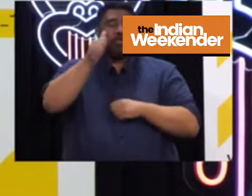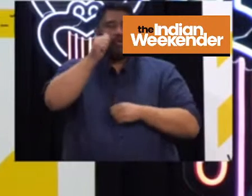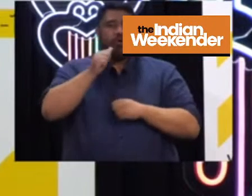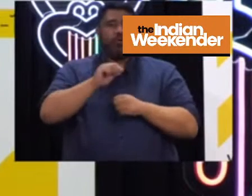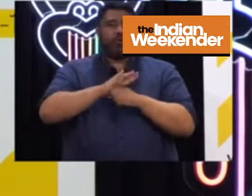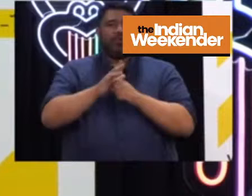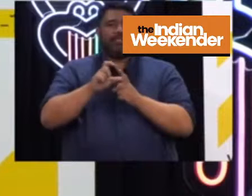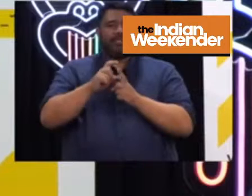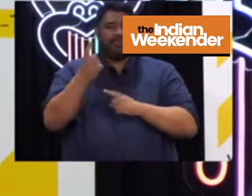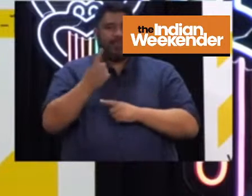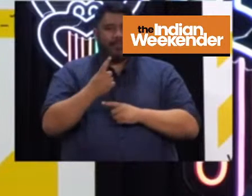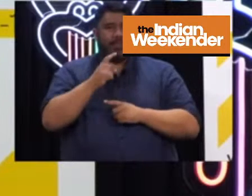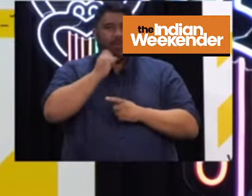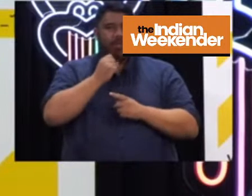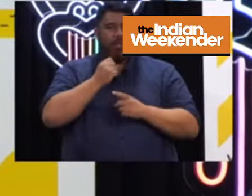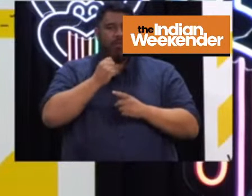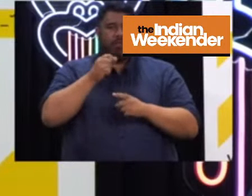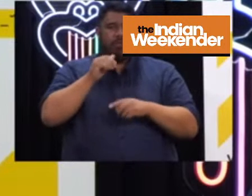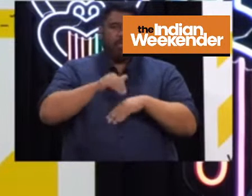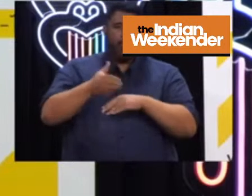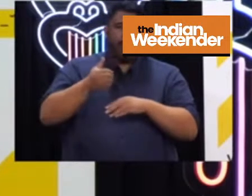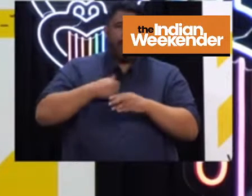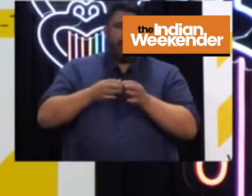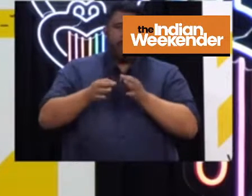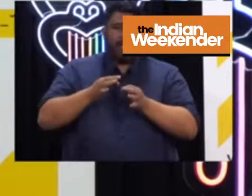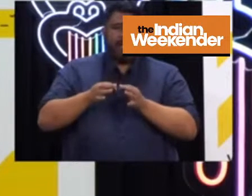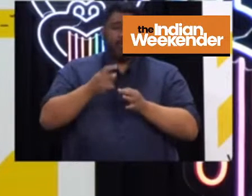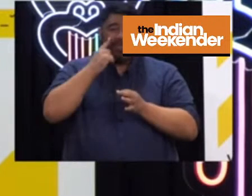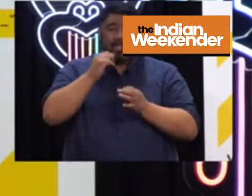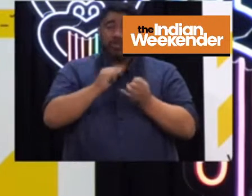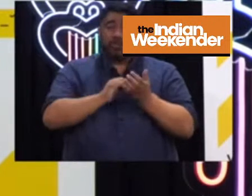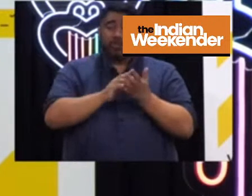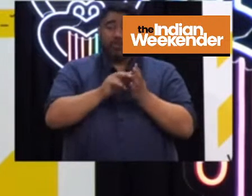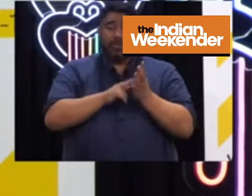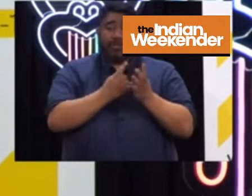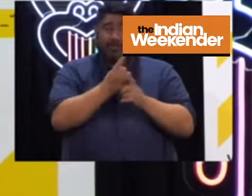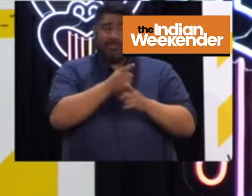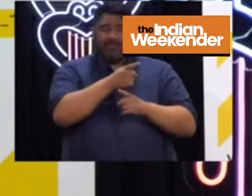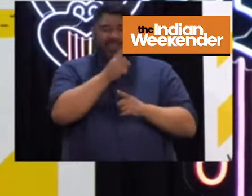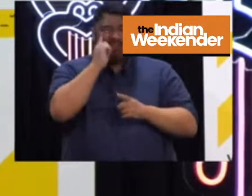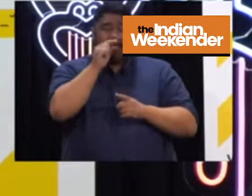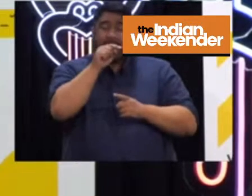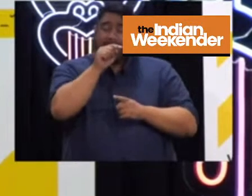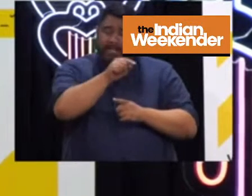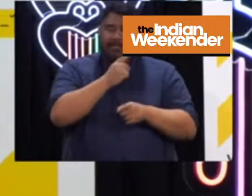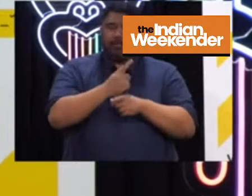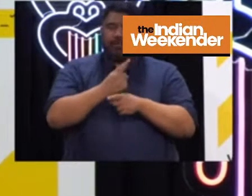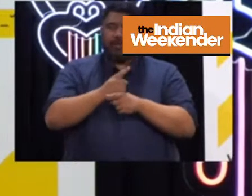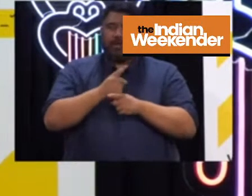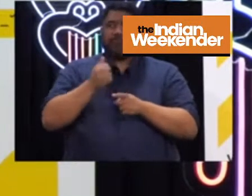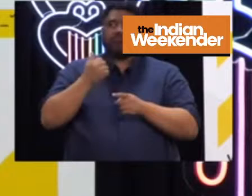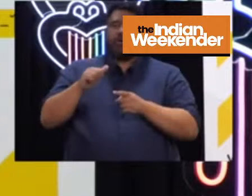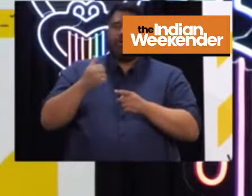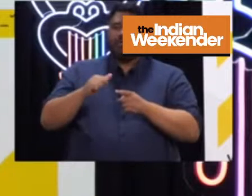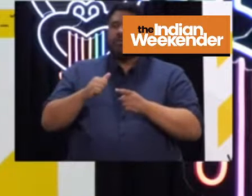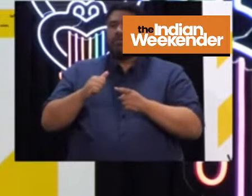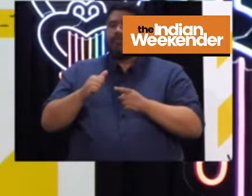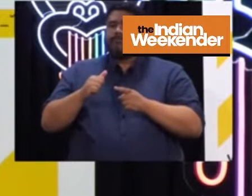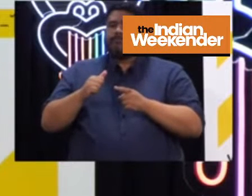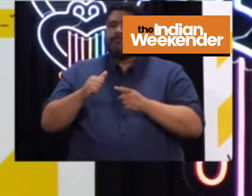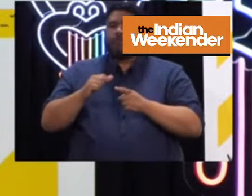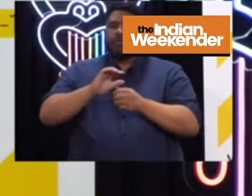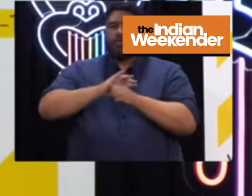And what I think, Sean Hendy is referring to is the fact that we are seeing different rates of